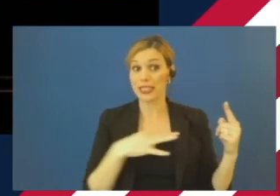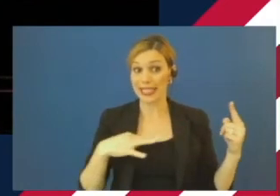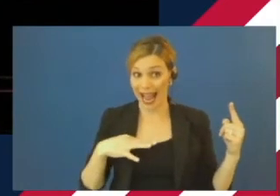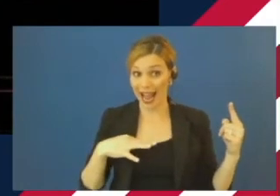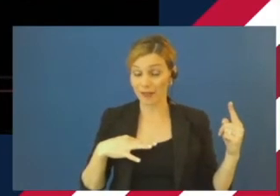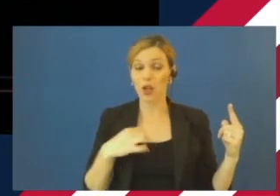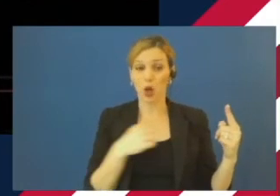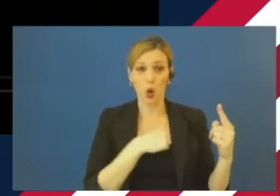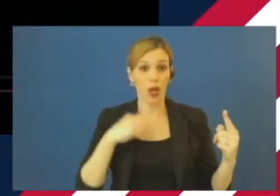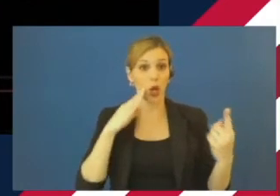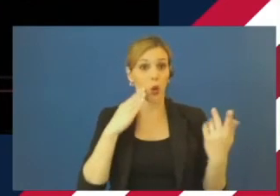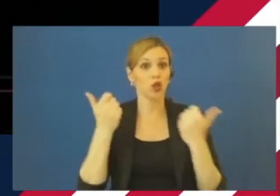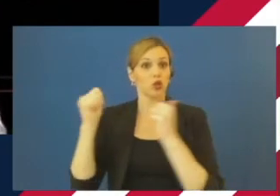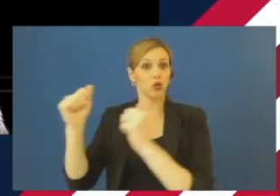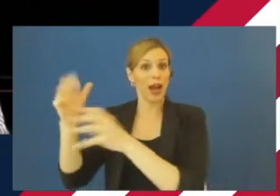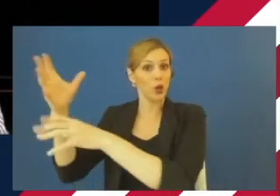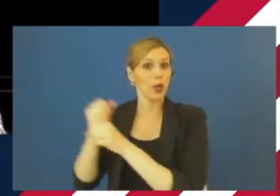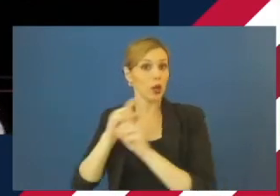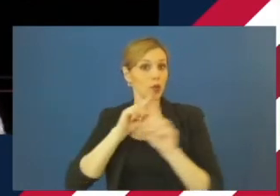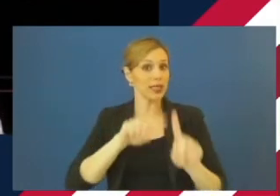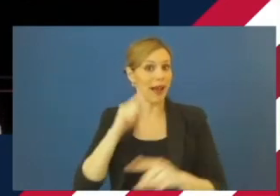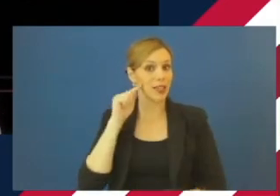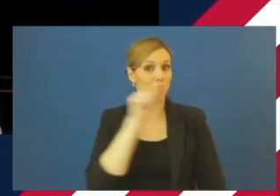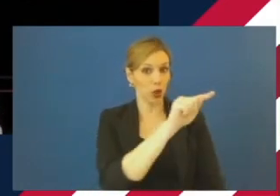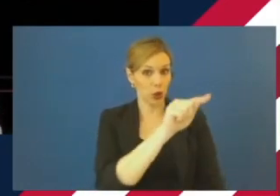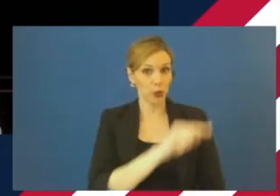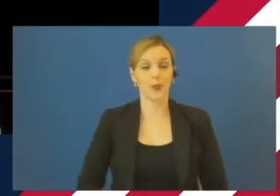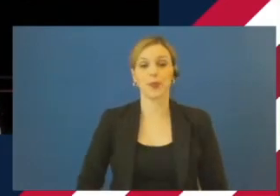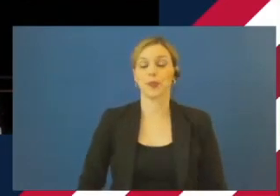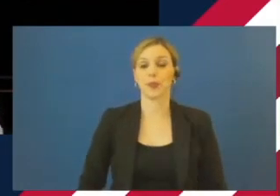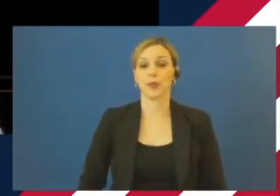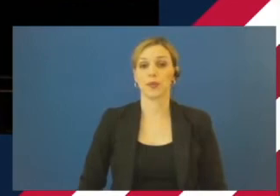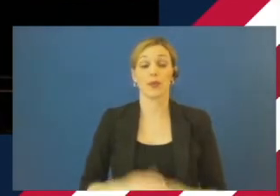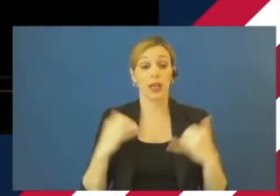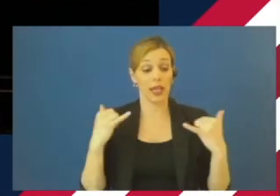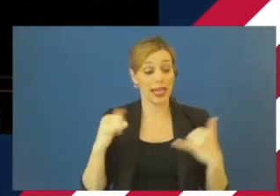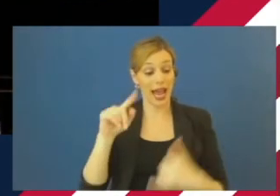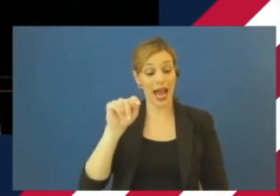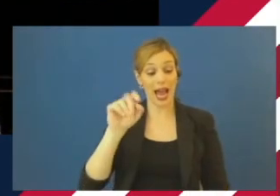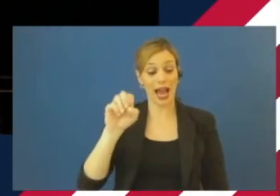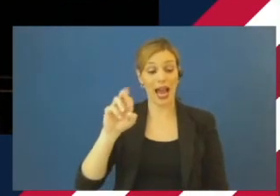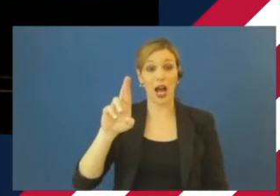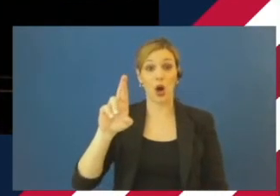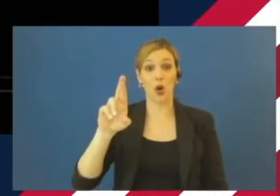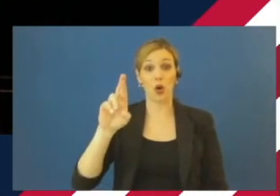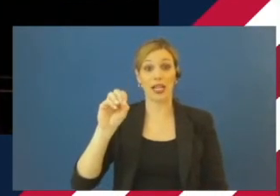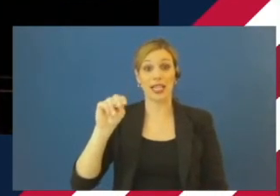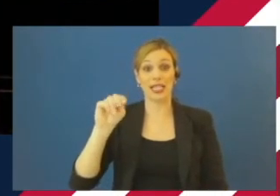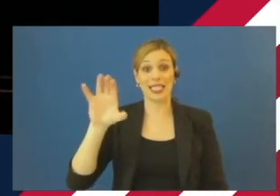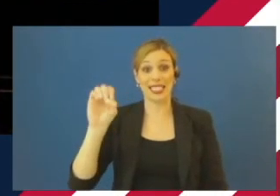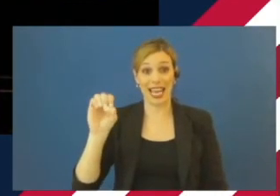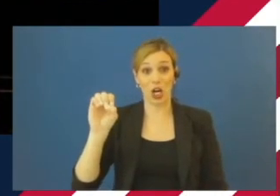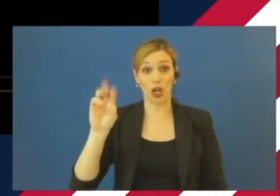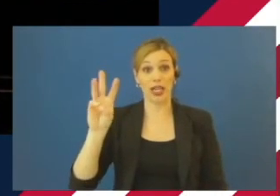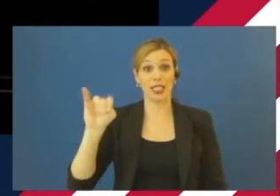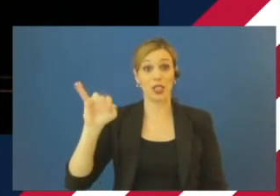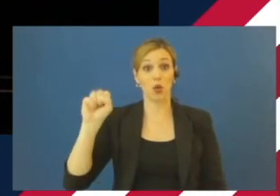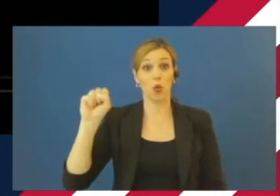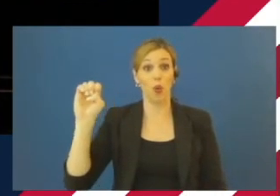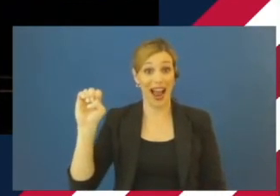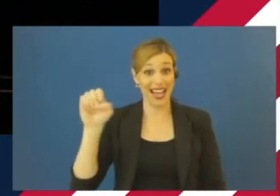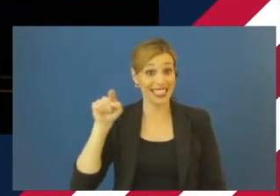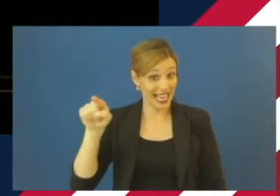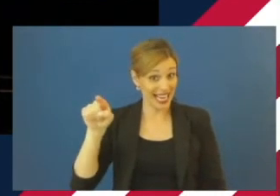get a response for you. Next up, we have Mr. Terrence Wise. Mr. Wise is a McDonald's